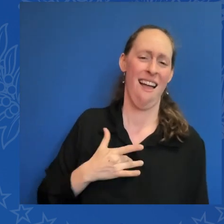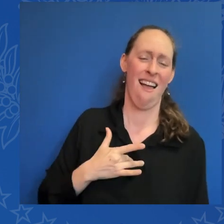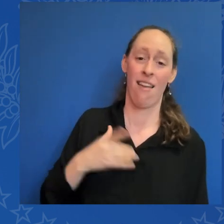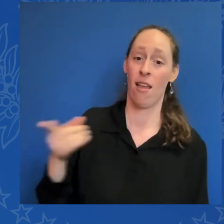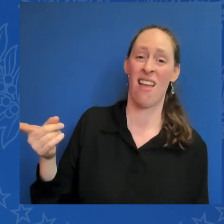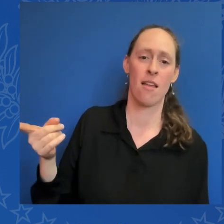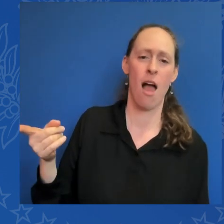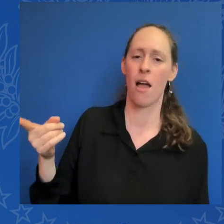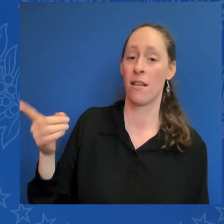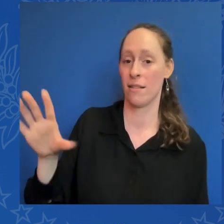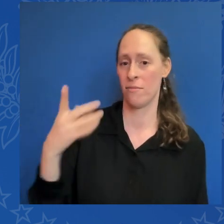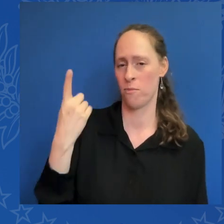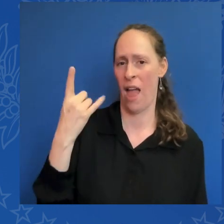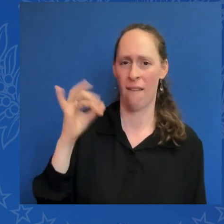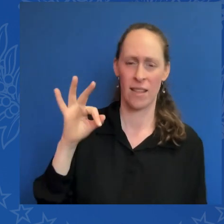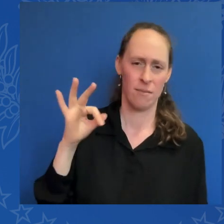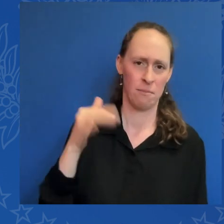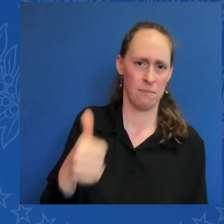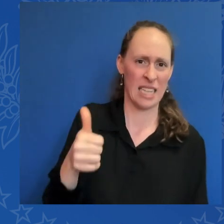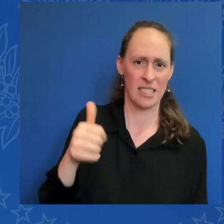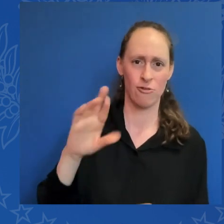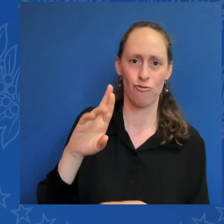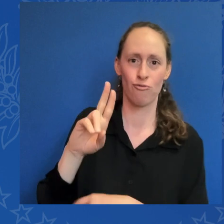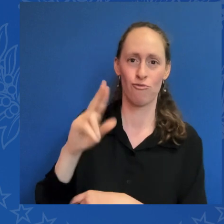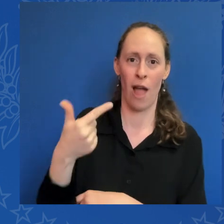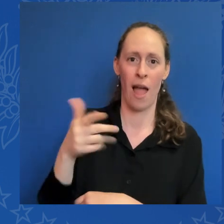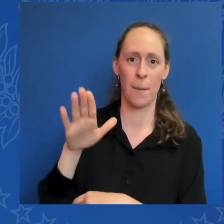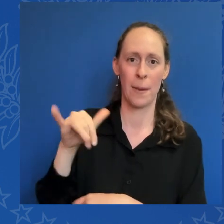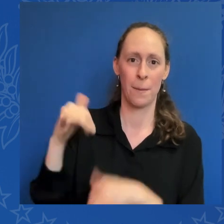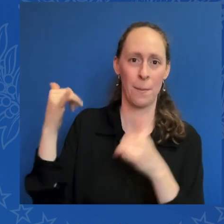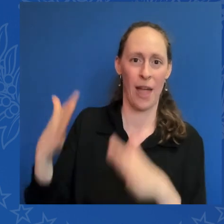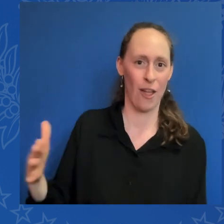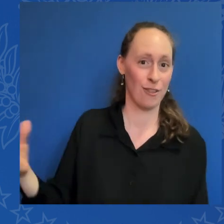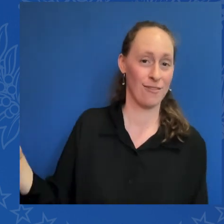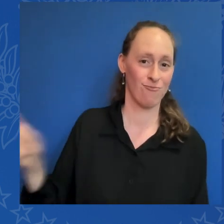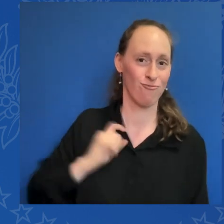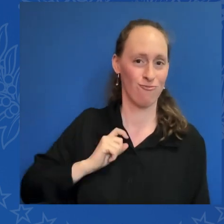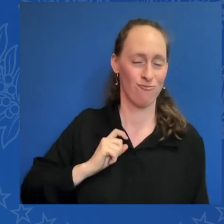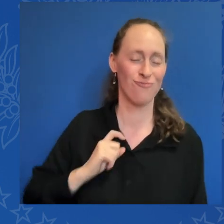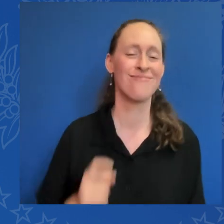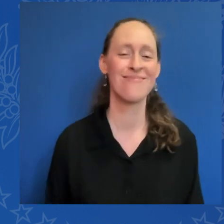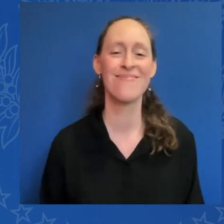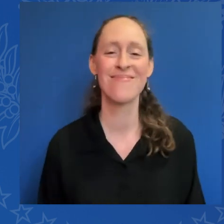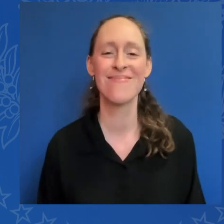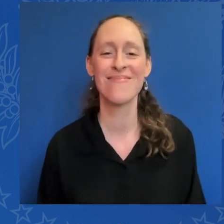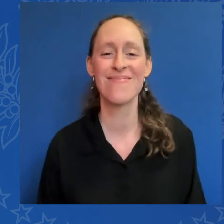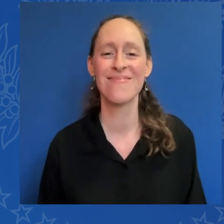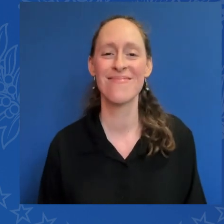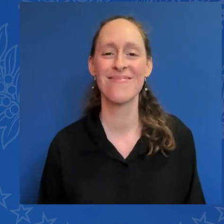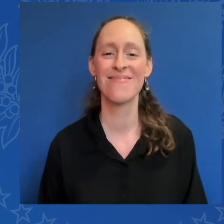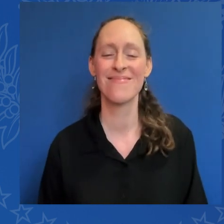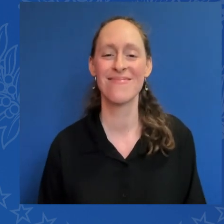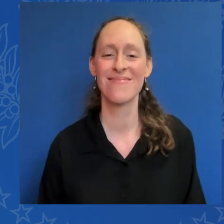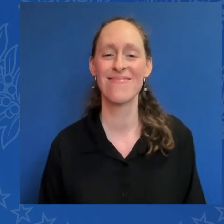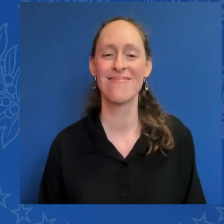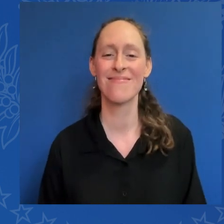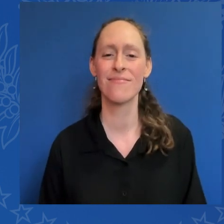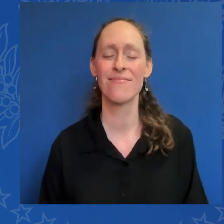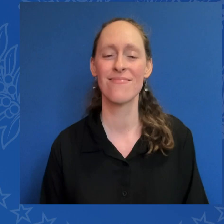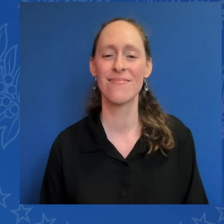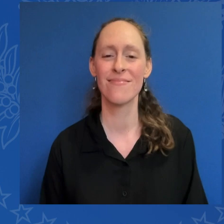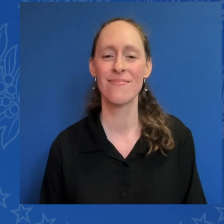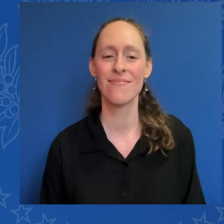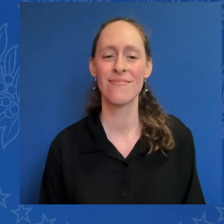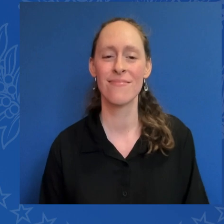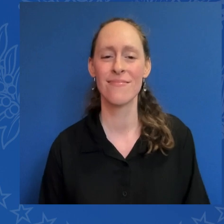was wonderful. But it was when you were at Soldier Field, wasn't it, the game? Chicago.